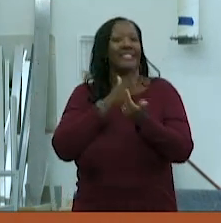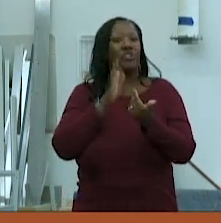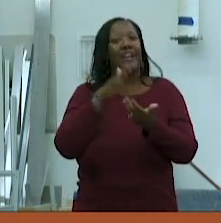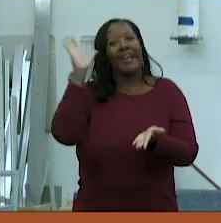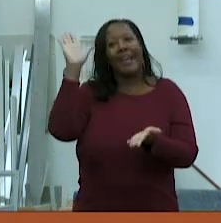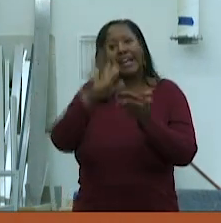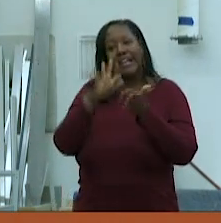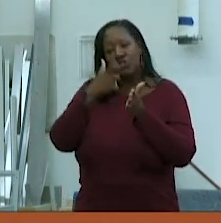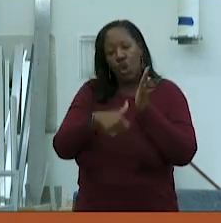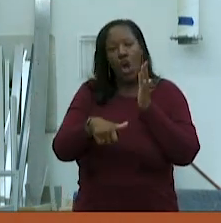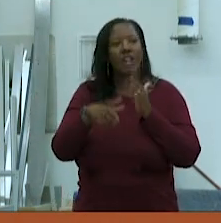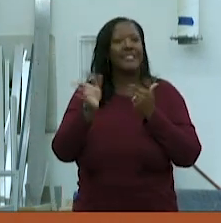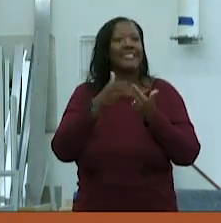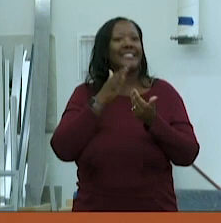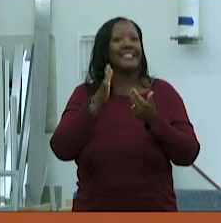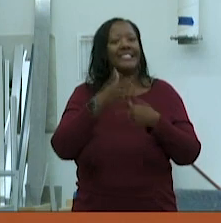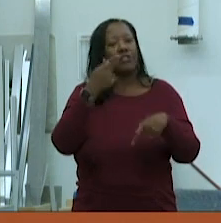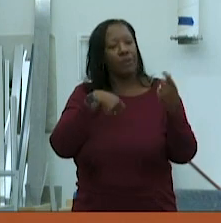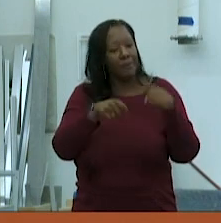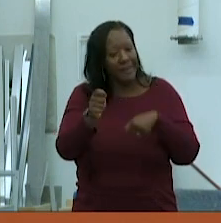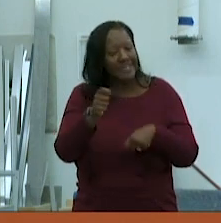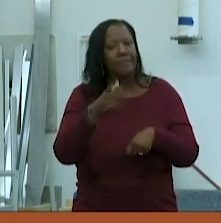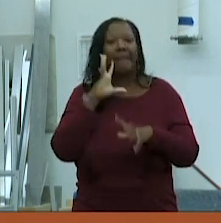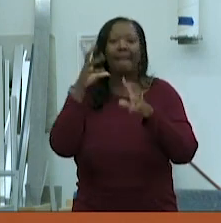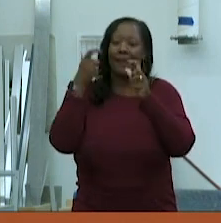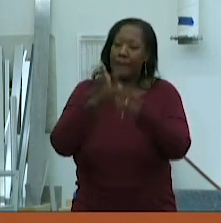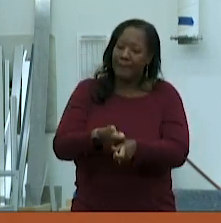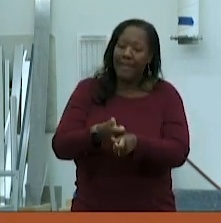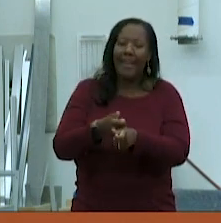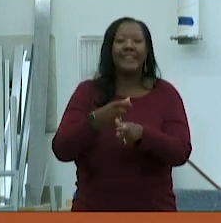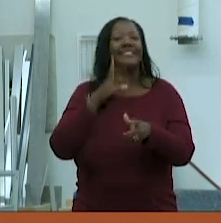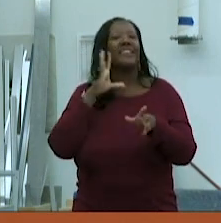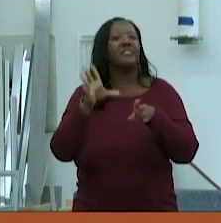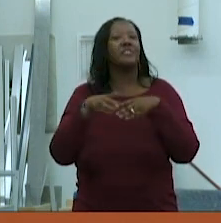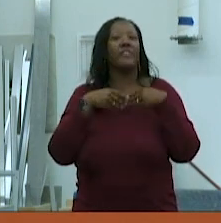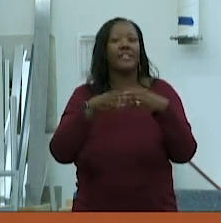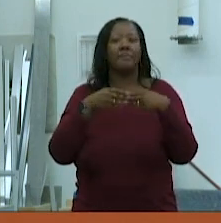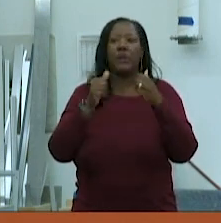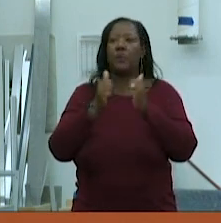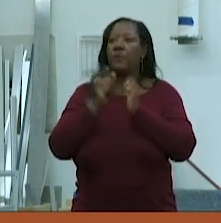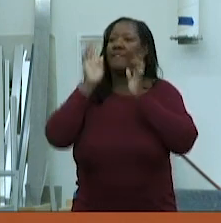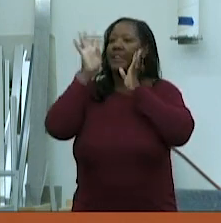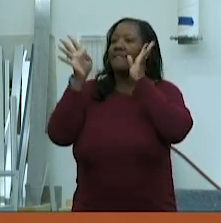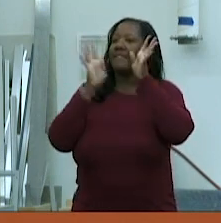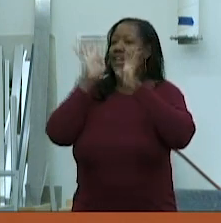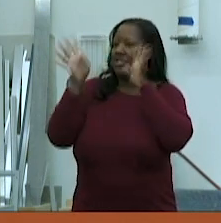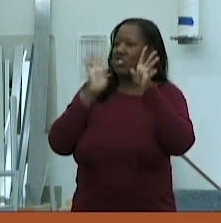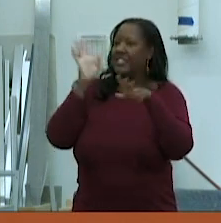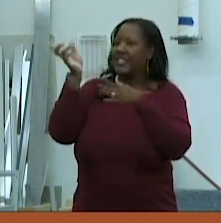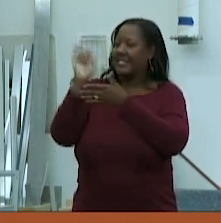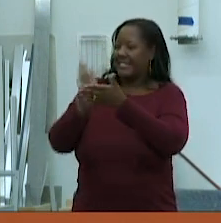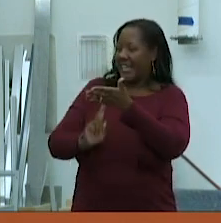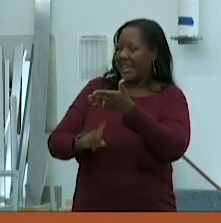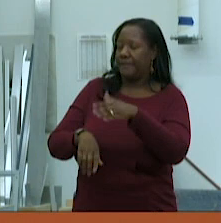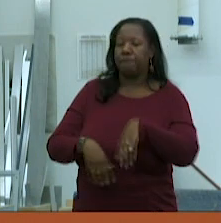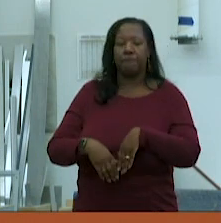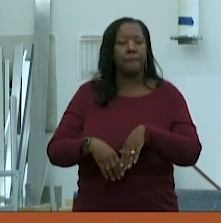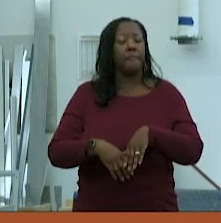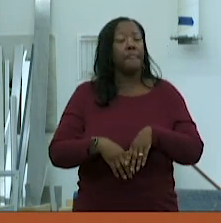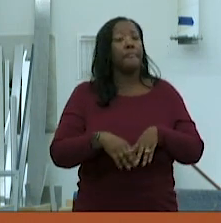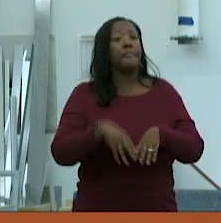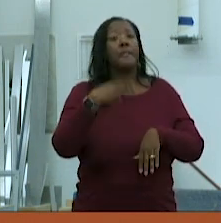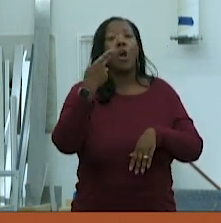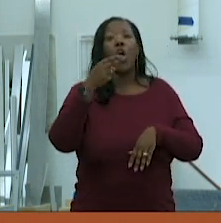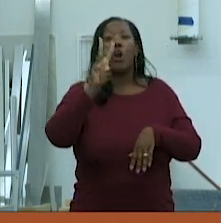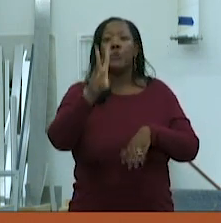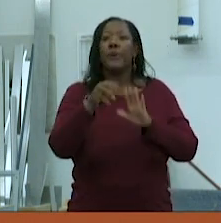easy replacement, and compliance with industry standards, fostering flexibility and innovation in interactive design. Component and hardware models can be